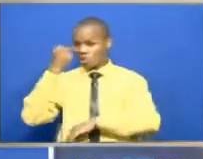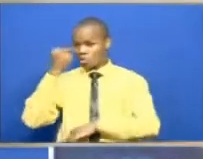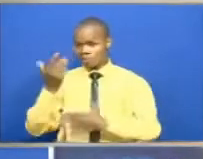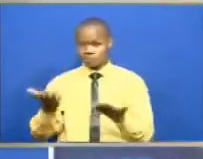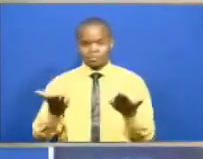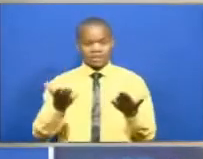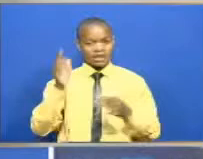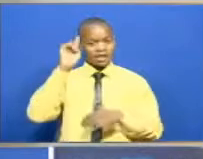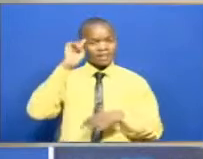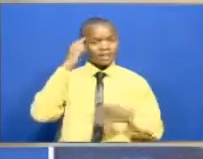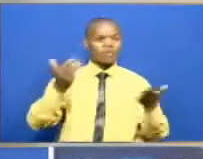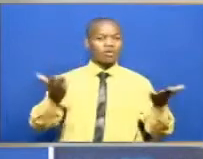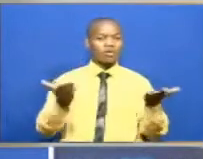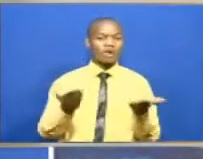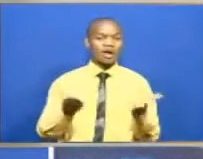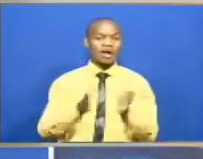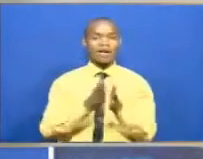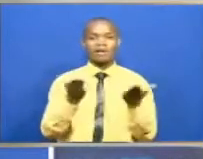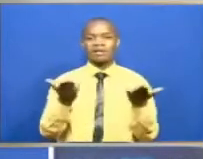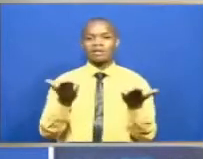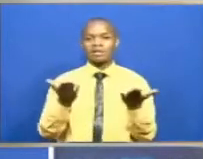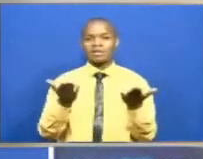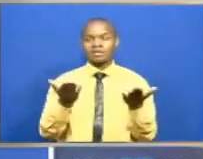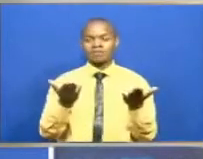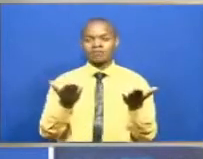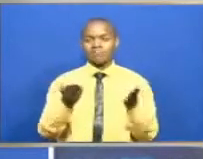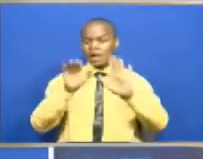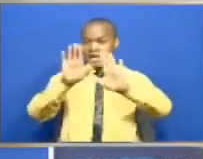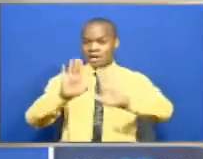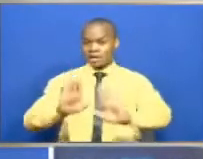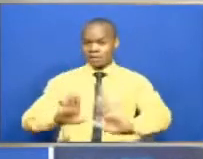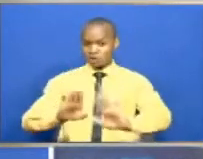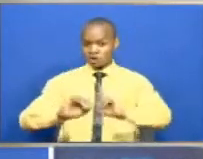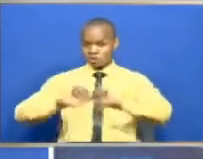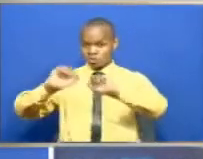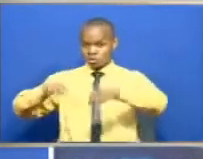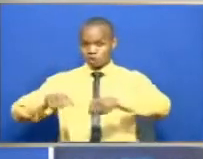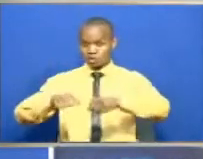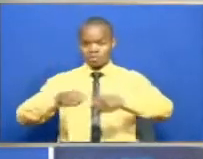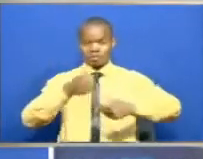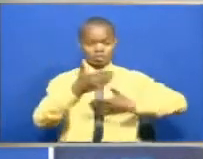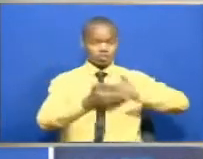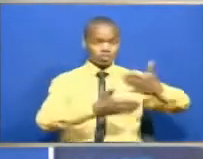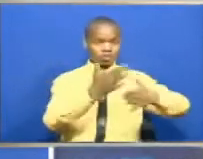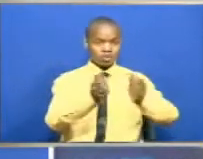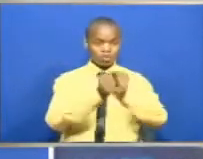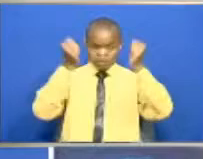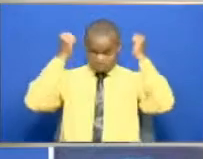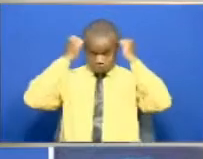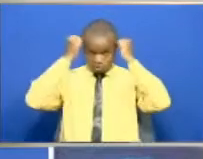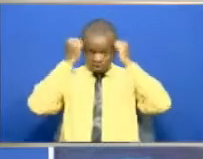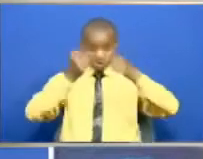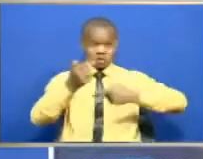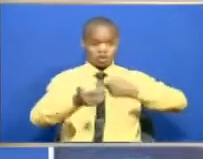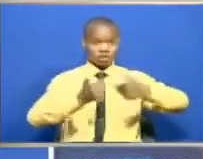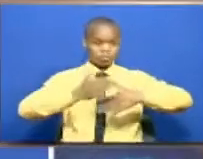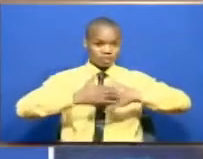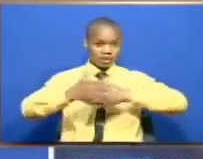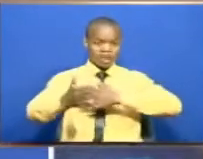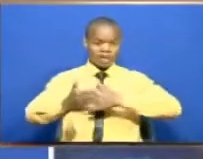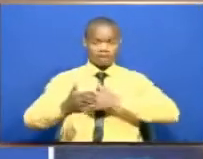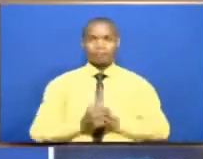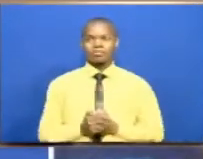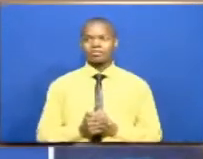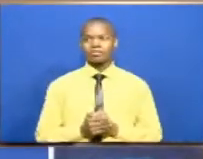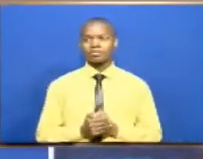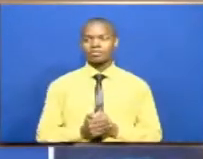are, and in terms of airtime, we need to facilitate the staff to be able to interact with the students continuously. Otherwise, they'll be reluctant.